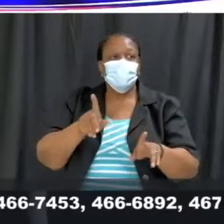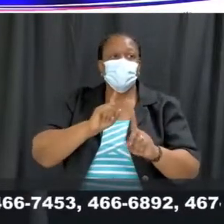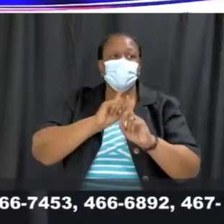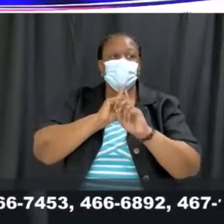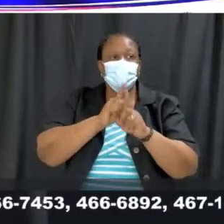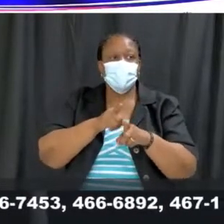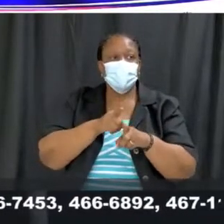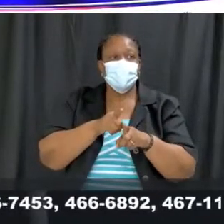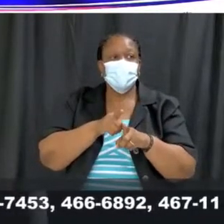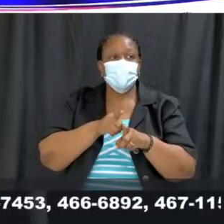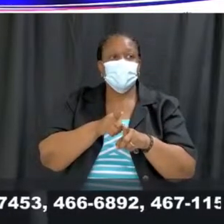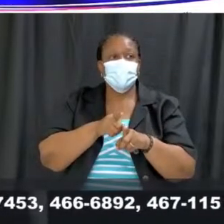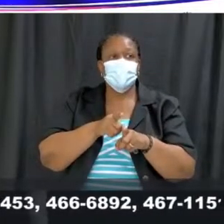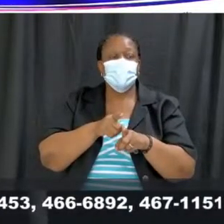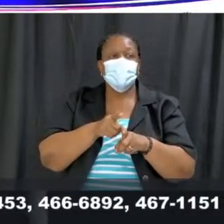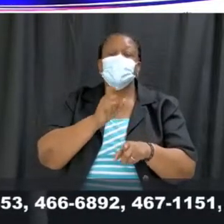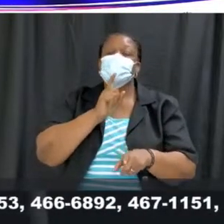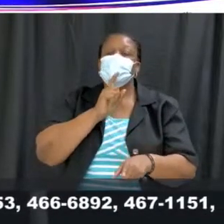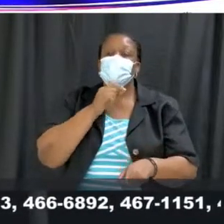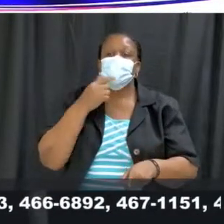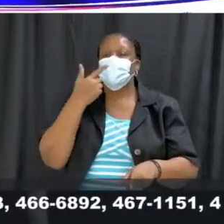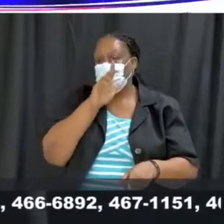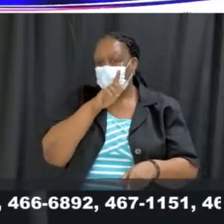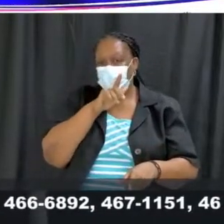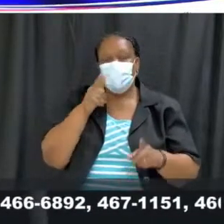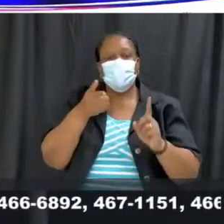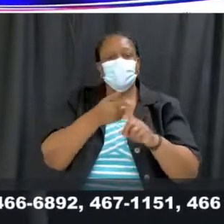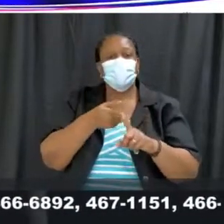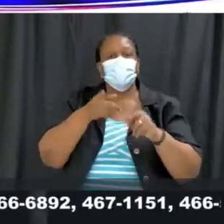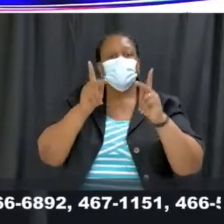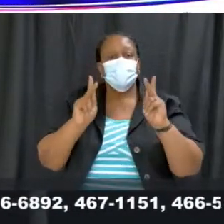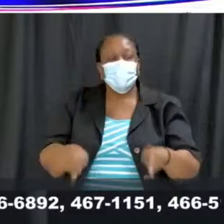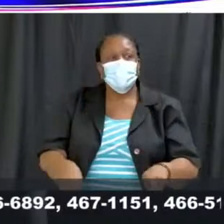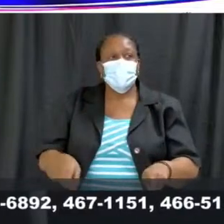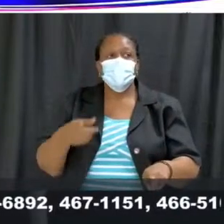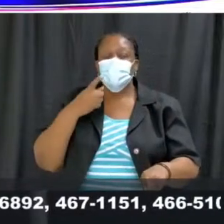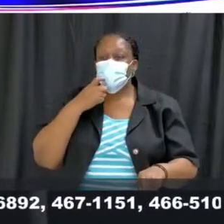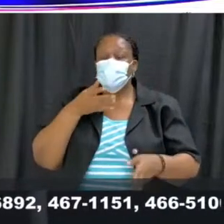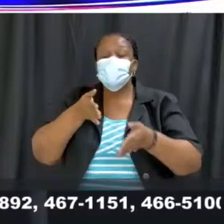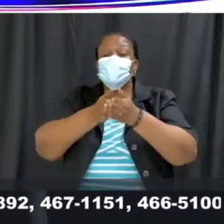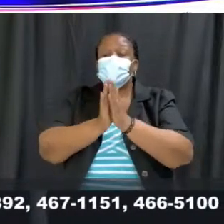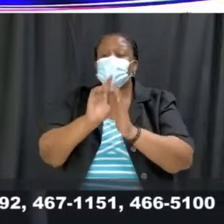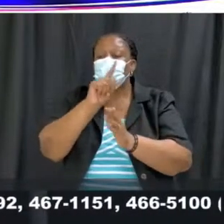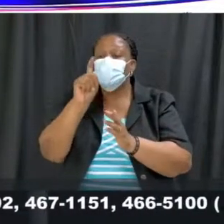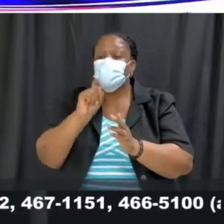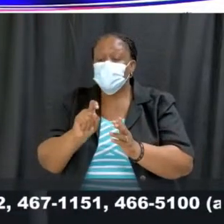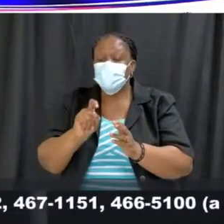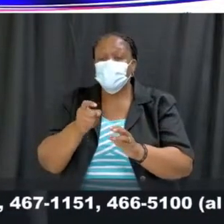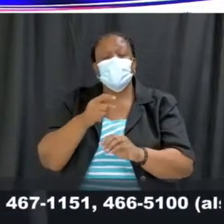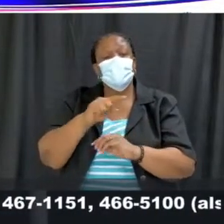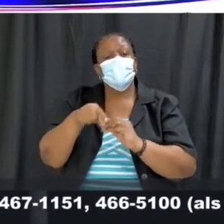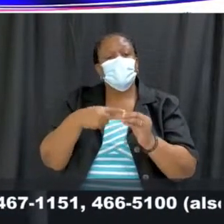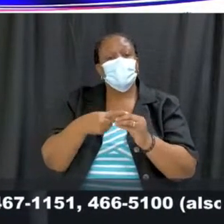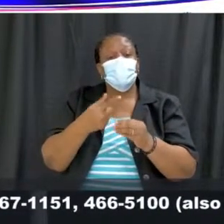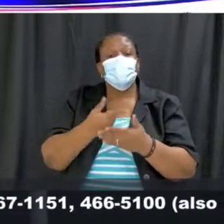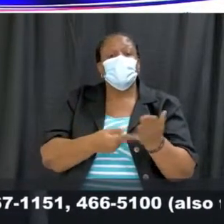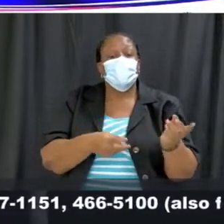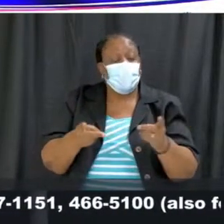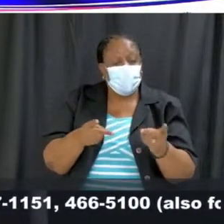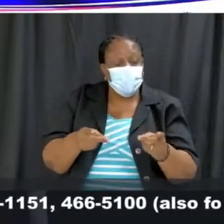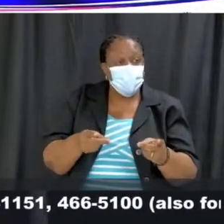or knowingly gives an untrue answer to any inquiry made under the authority of this Act